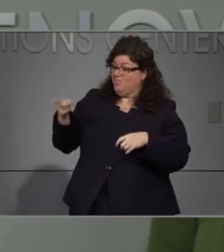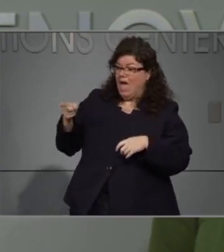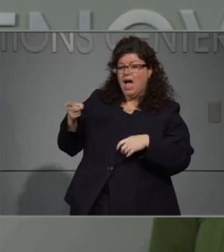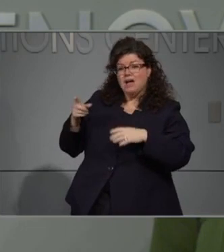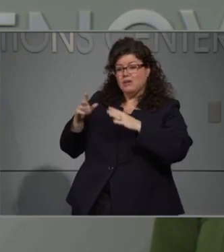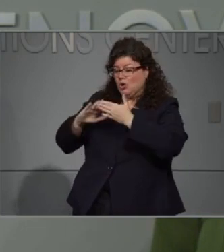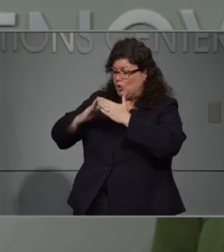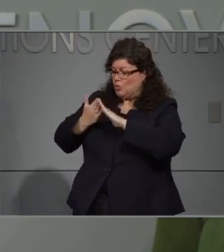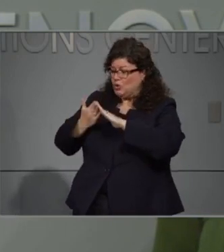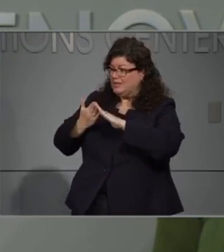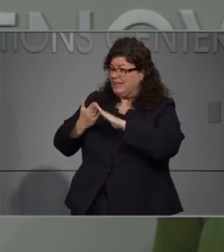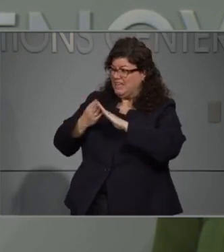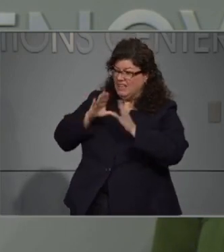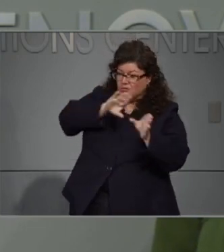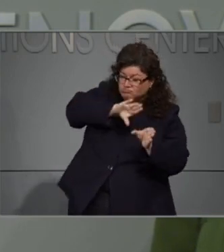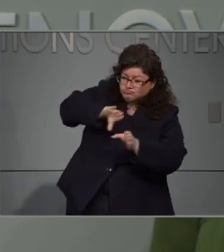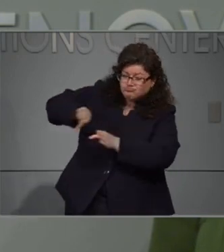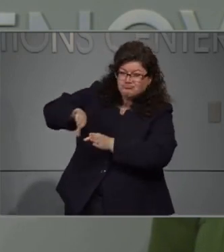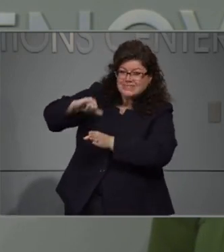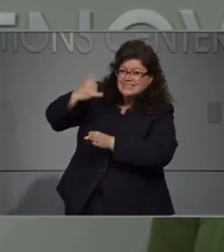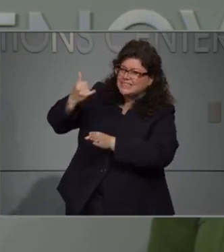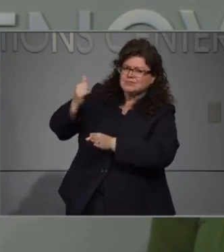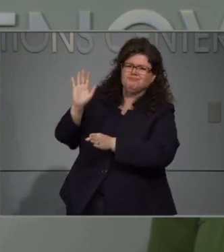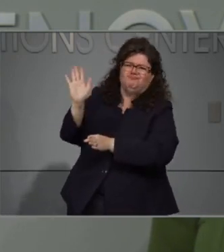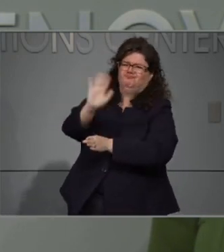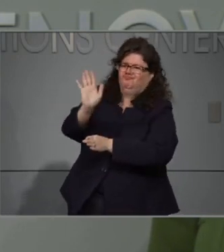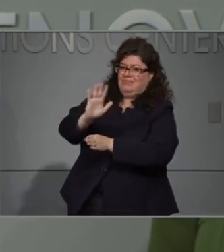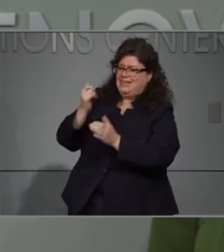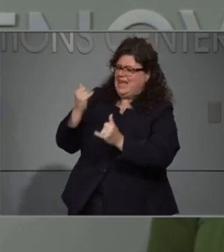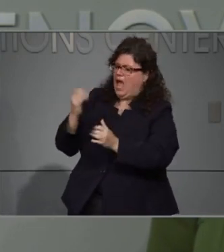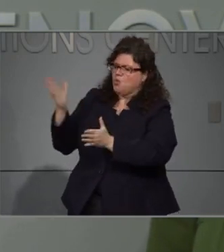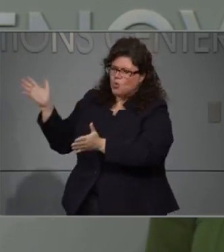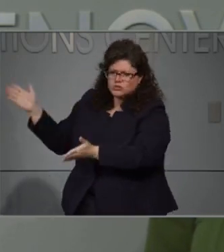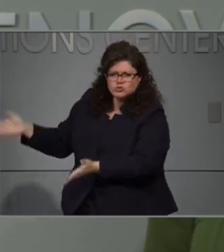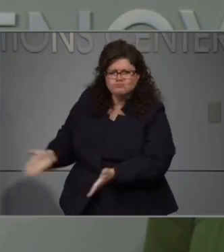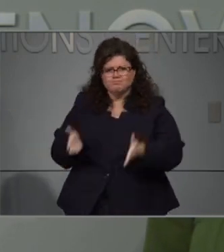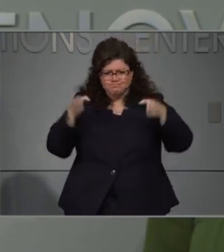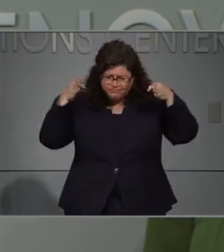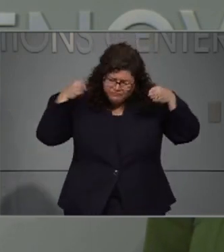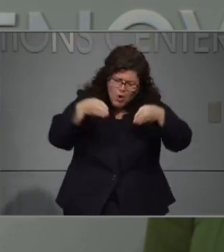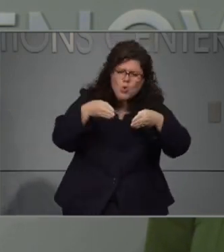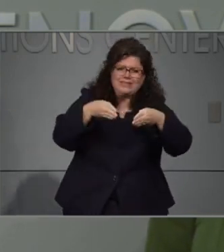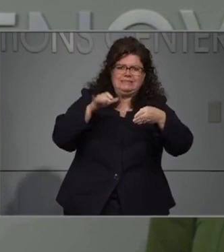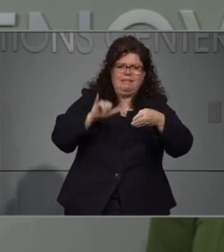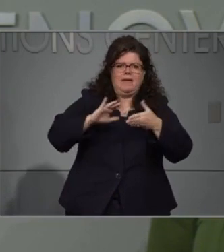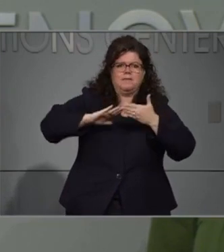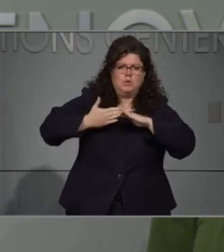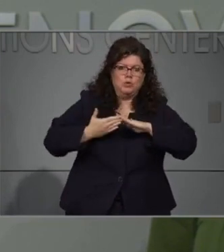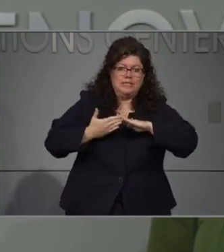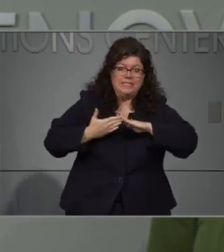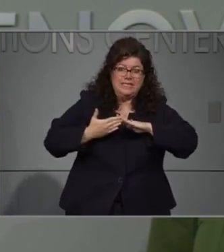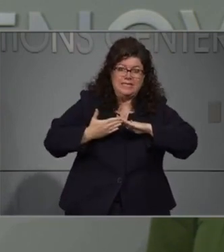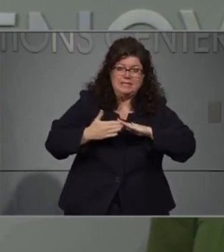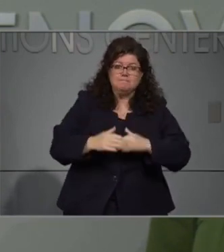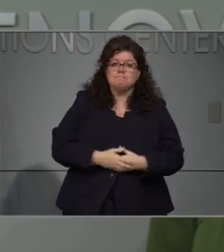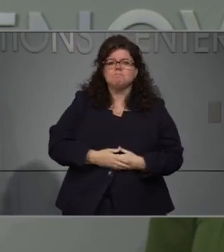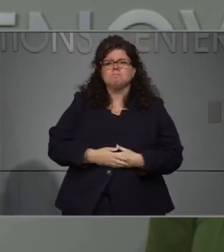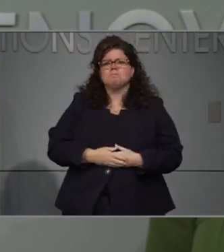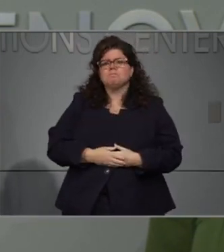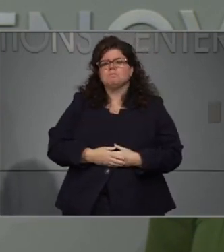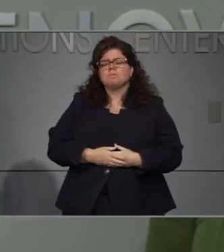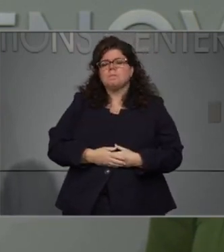make testing accessible, but please do get in touch with us about any other concerns. I want to turn over